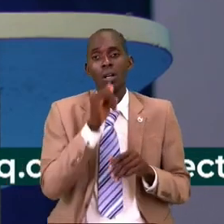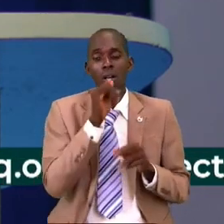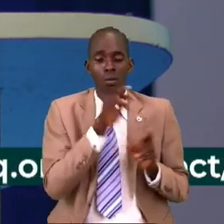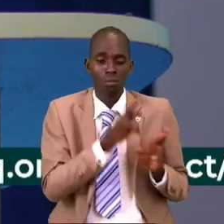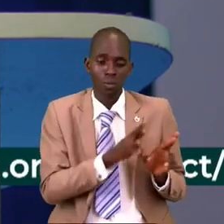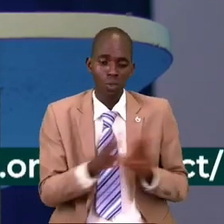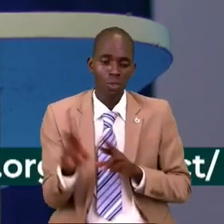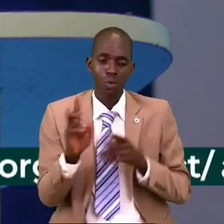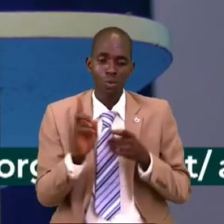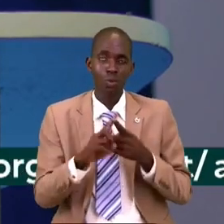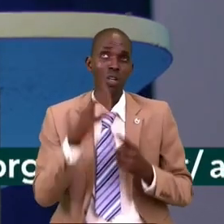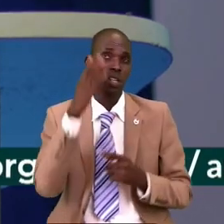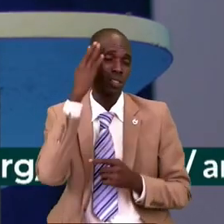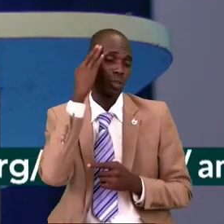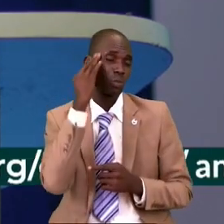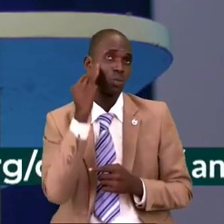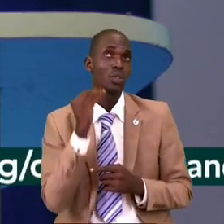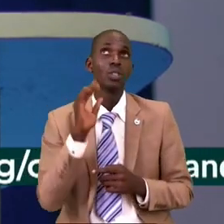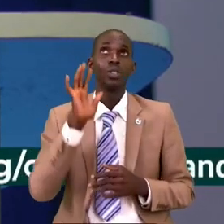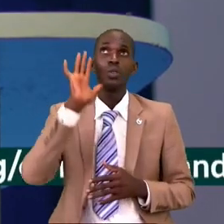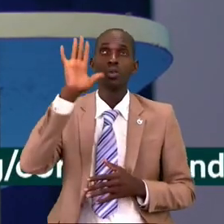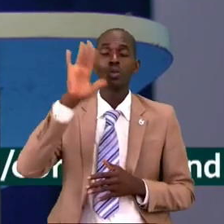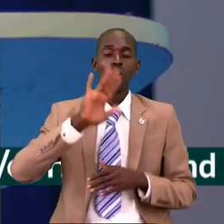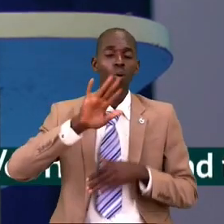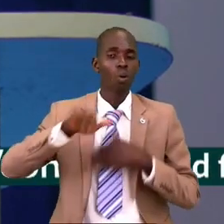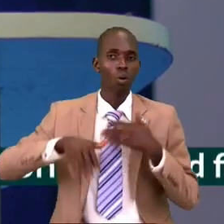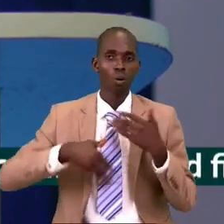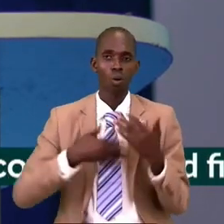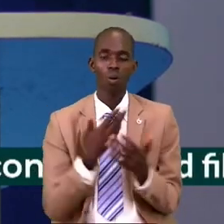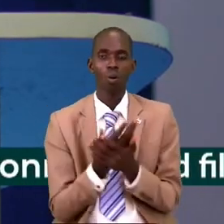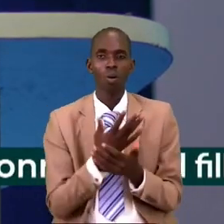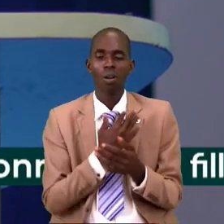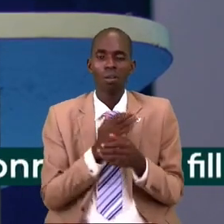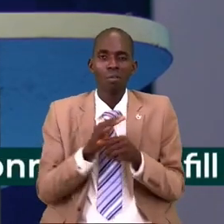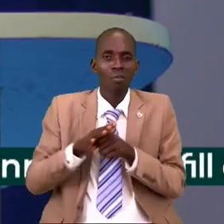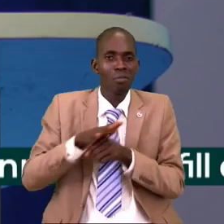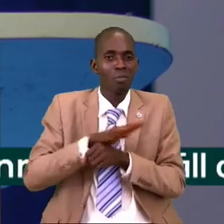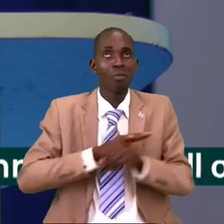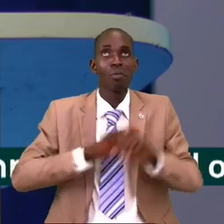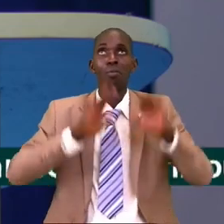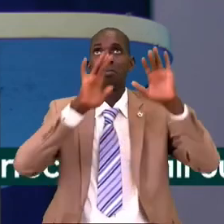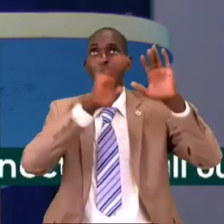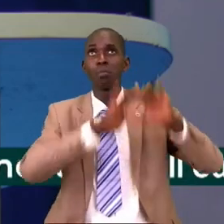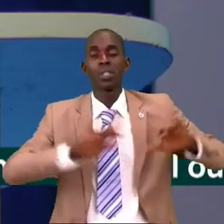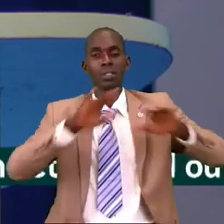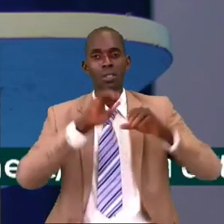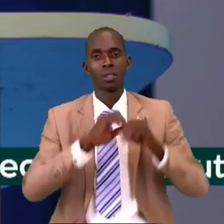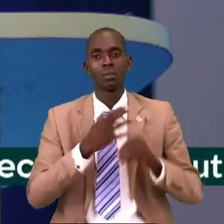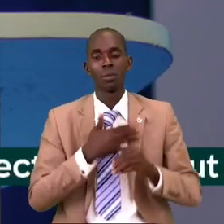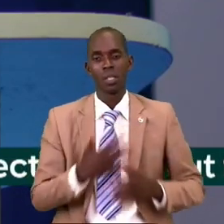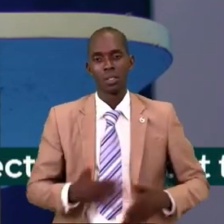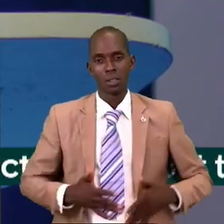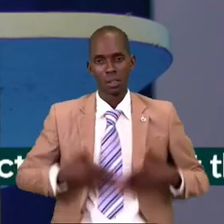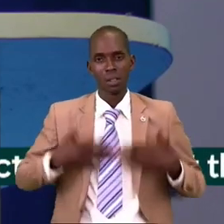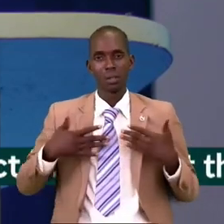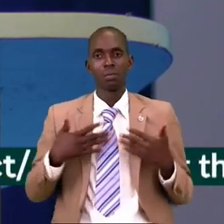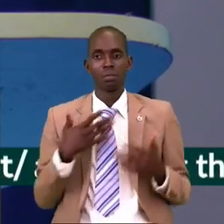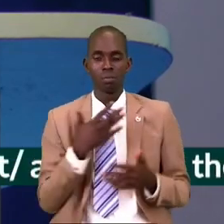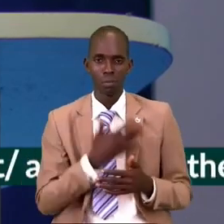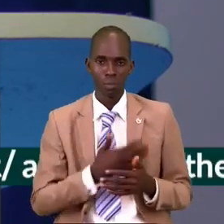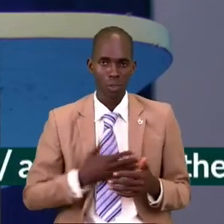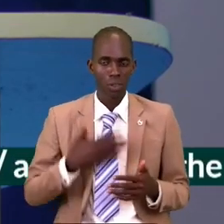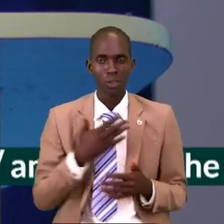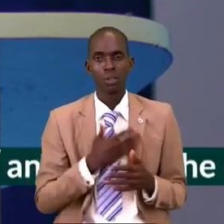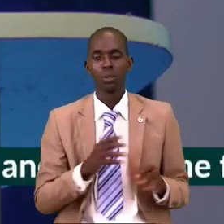Remember, the believer's banquet for all those who gave their lives to Christ before today and